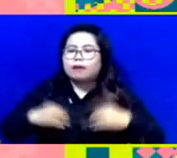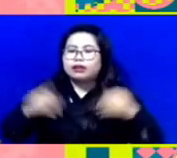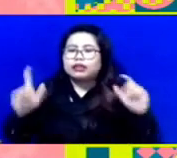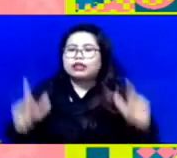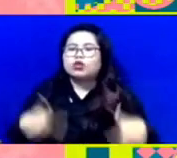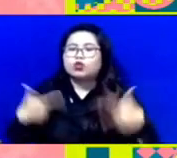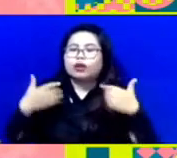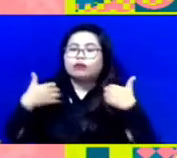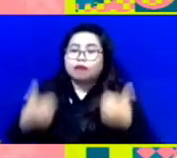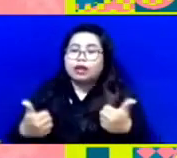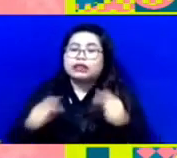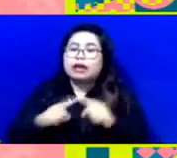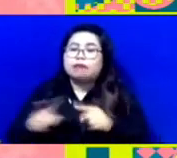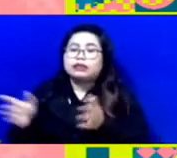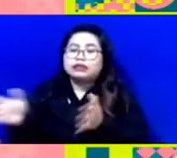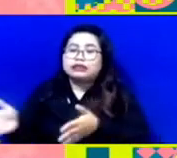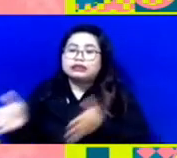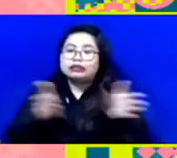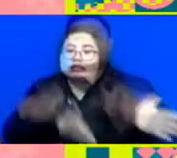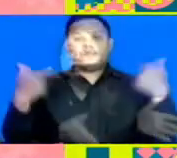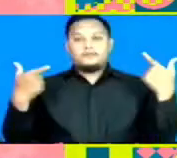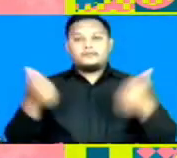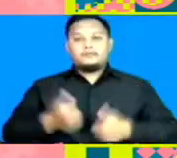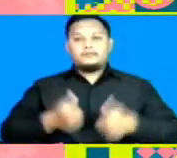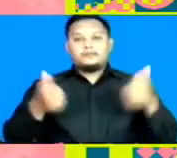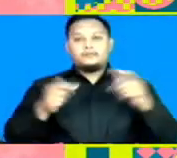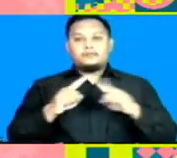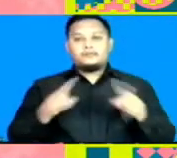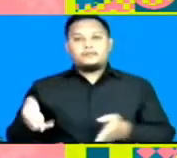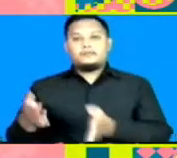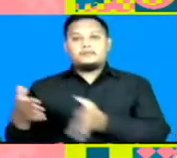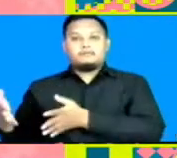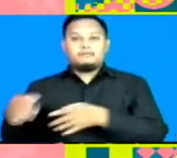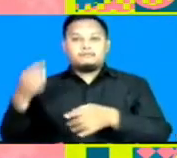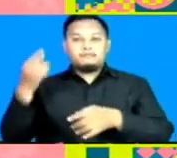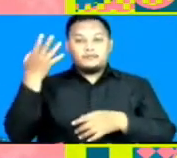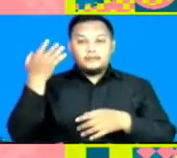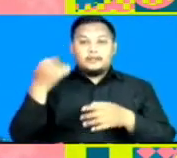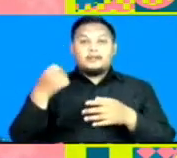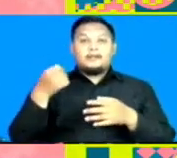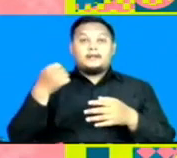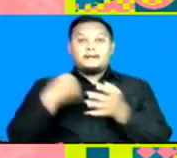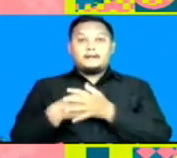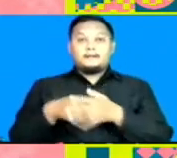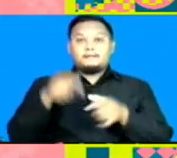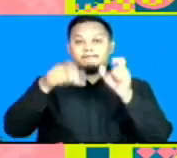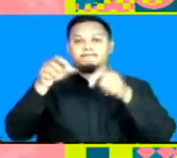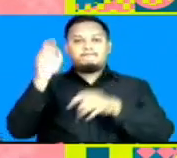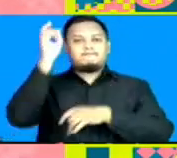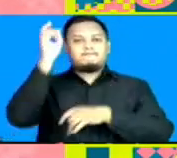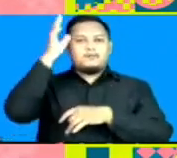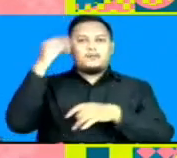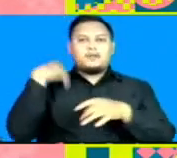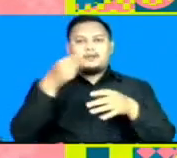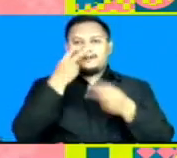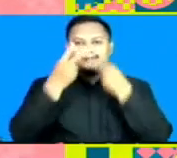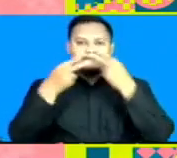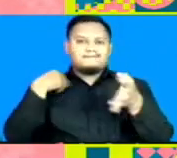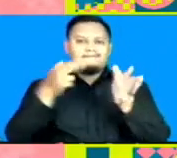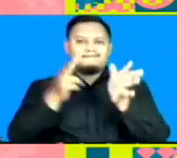binding values framework. And therefore, I think the values of Panchasila, the values of